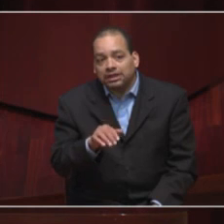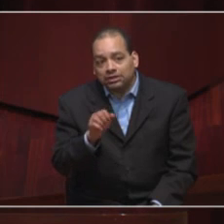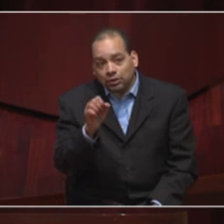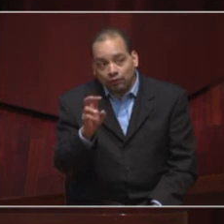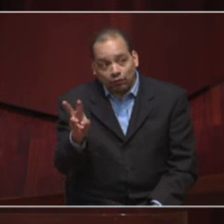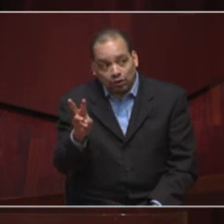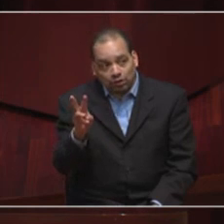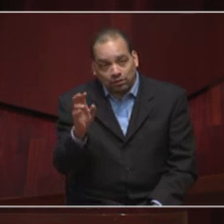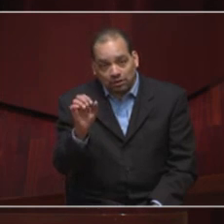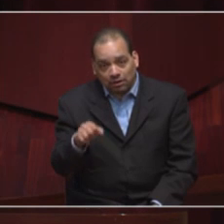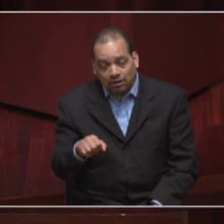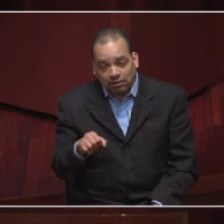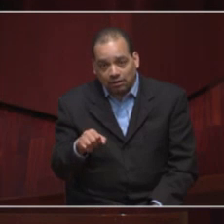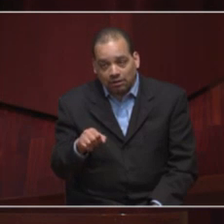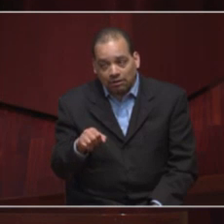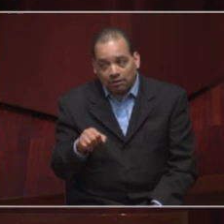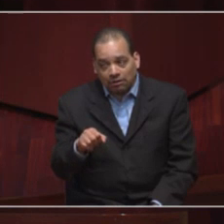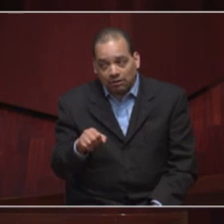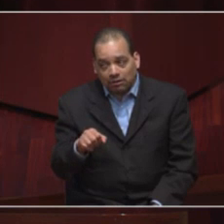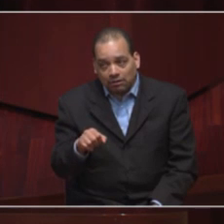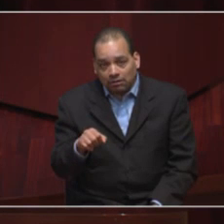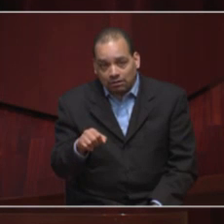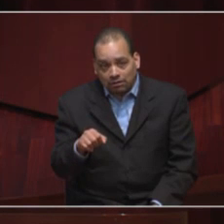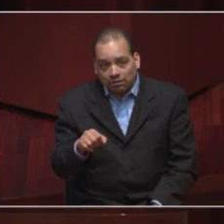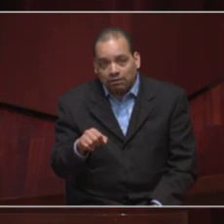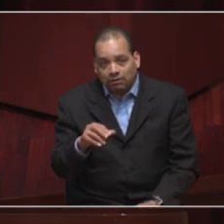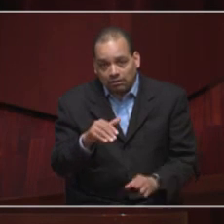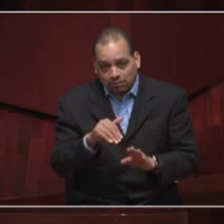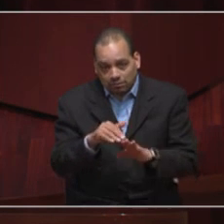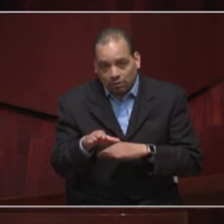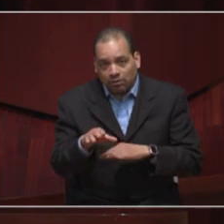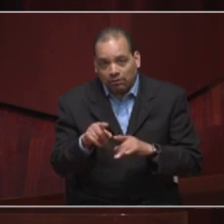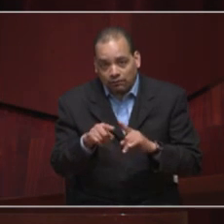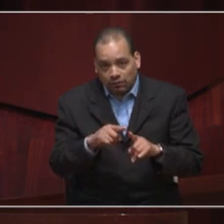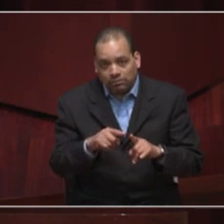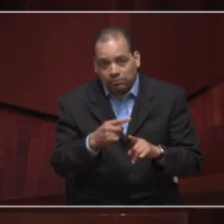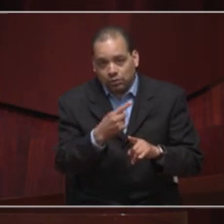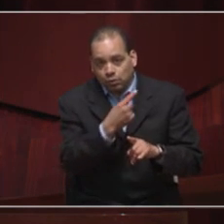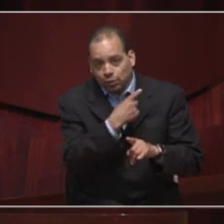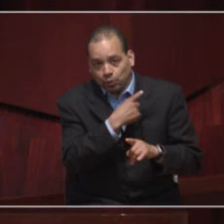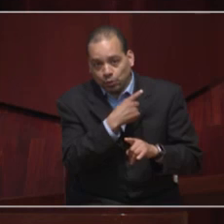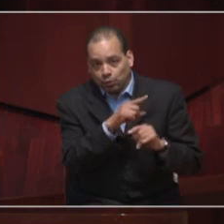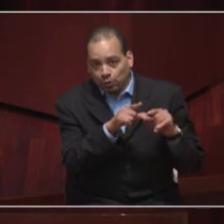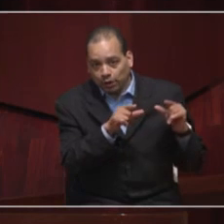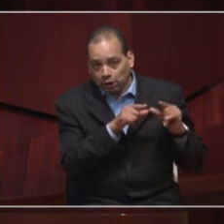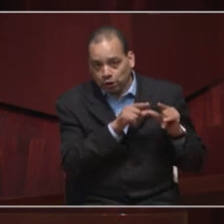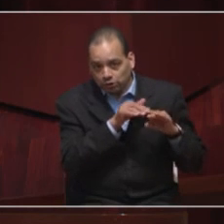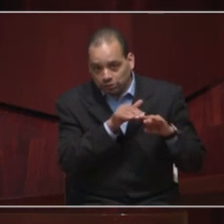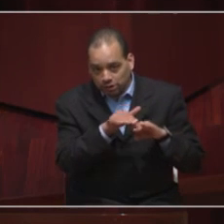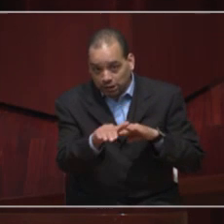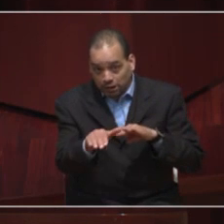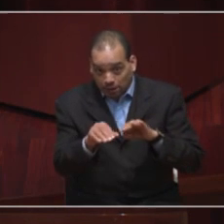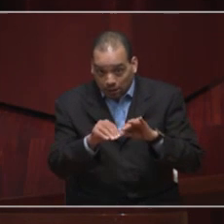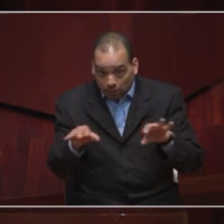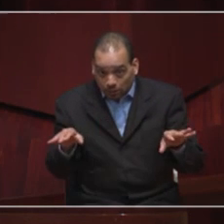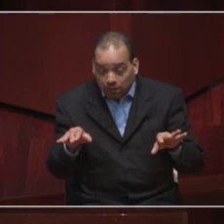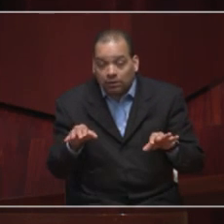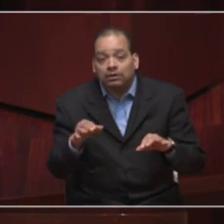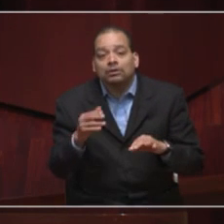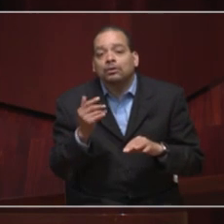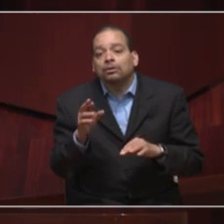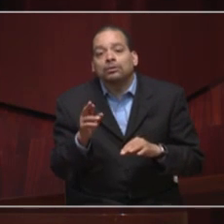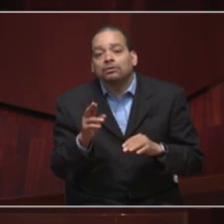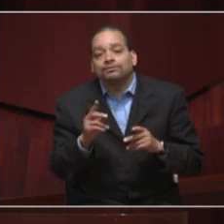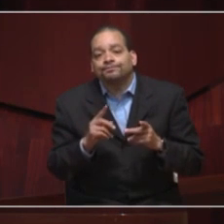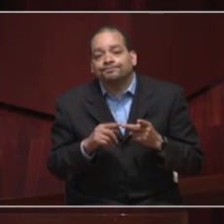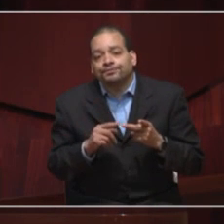deployed, I guess just deploy out from your location, or will you need to deploy it